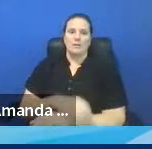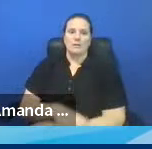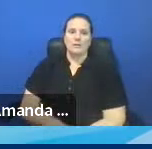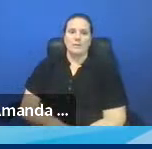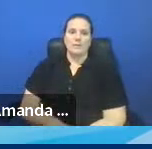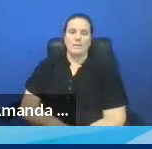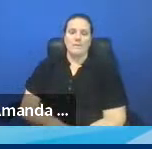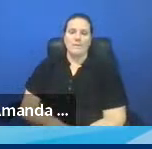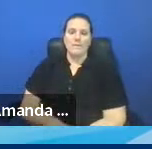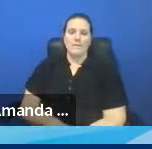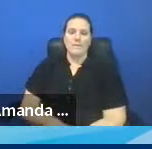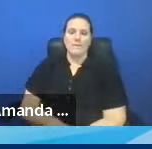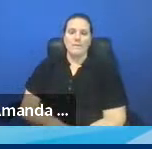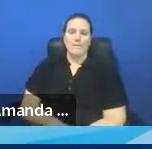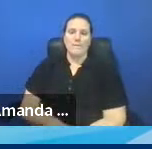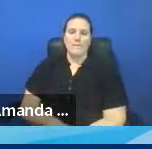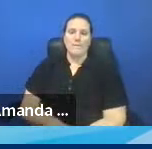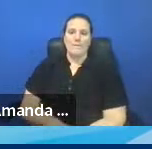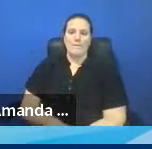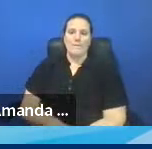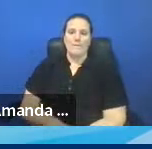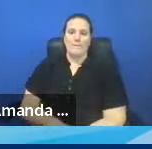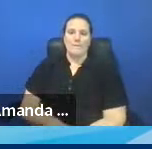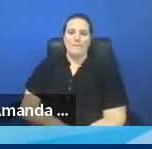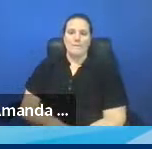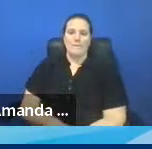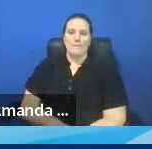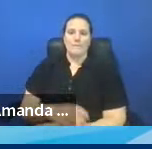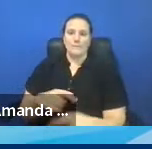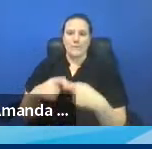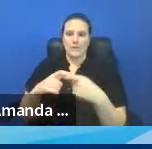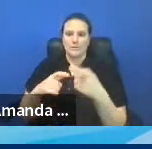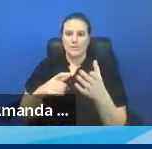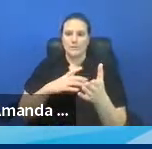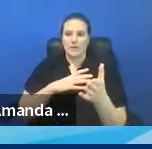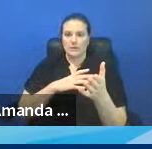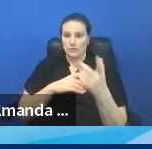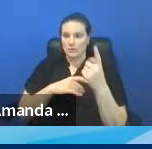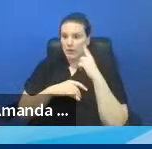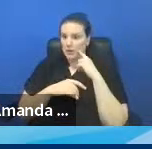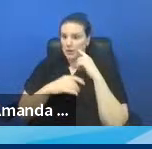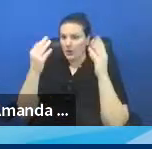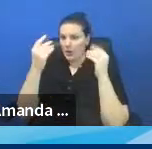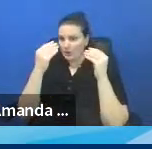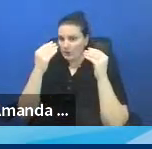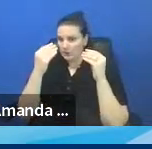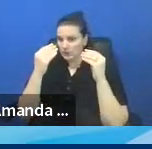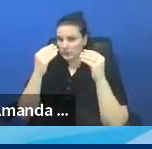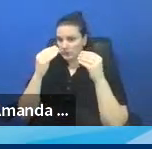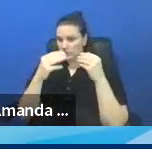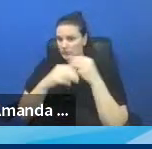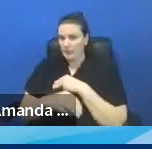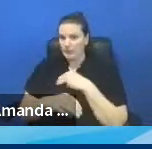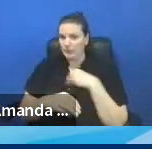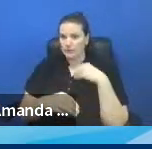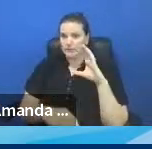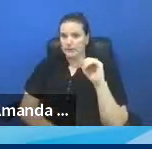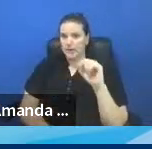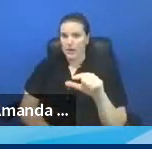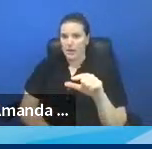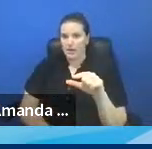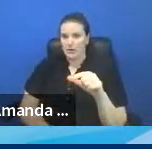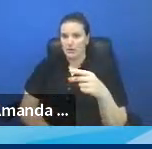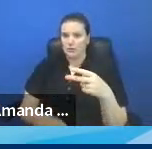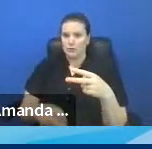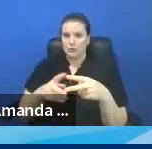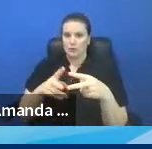Yes, and we have time. I will pause there. Yeah, so we'd love to hear any thoughts from members of the CAG. We have kind of two